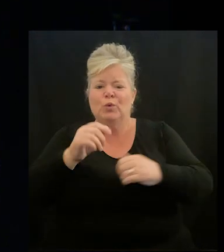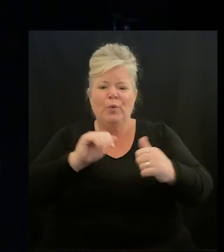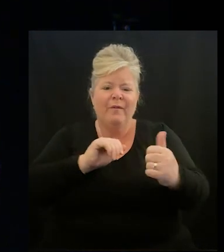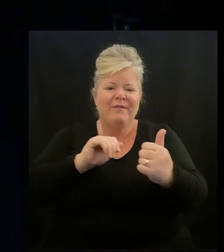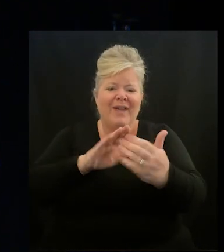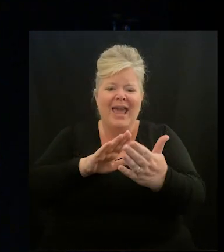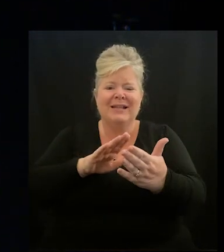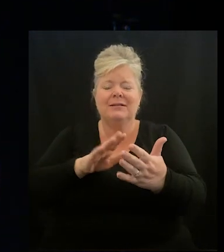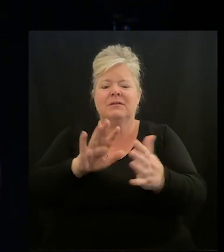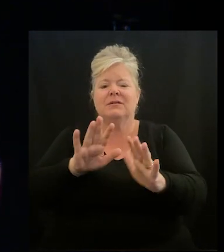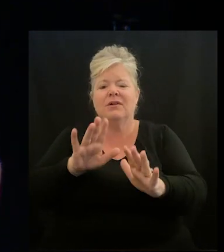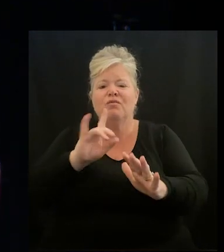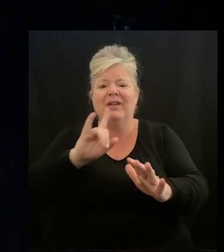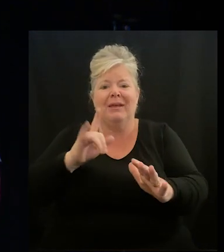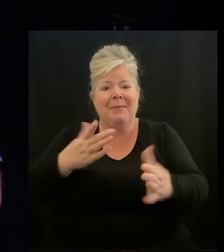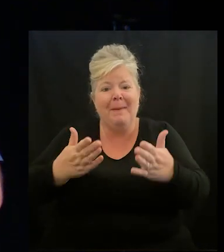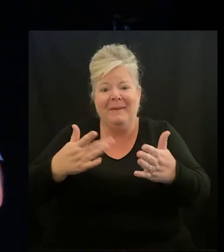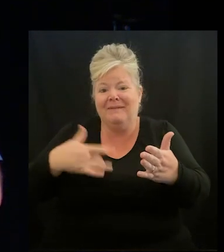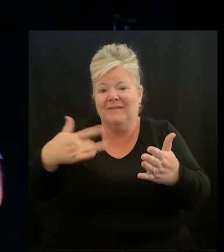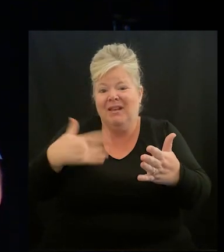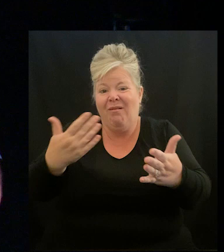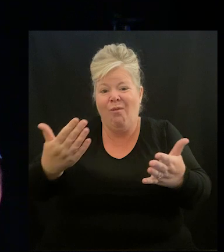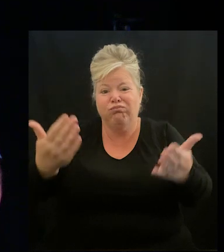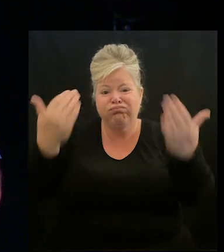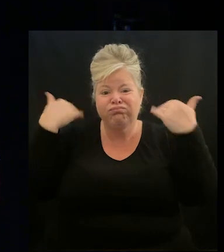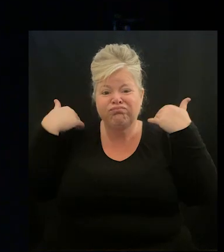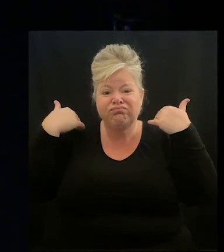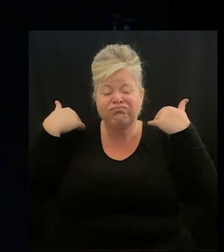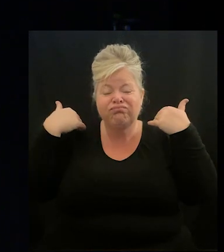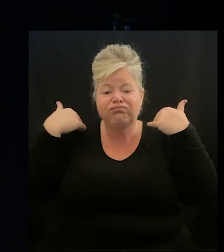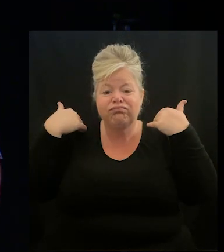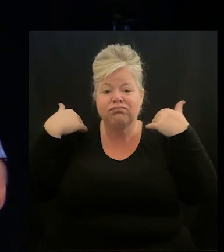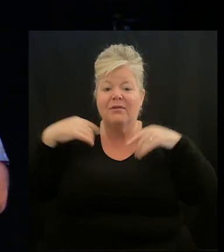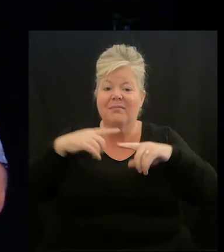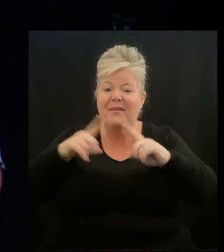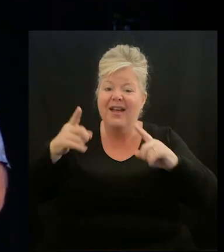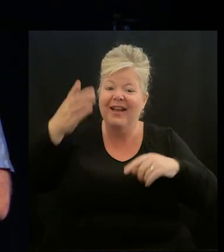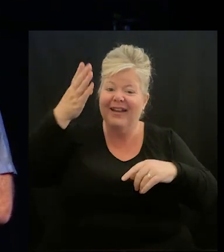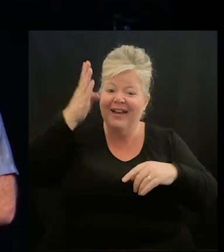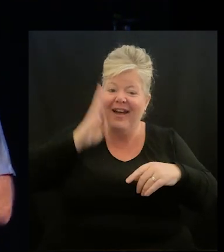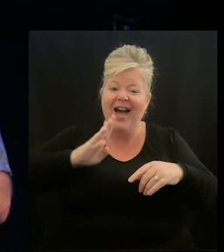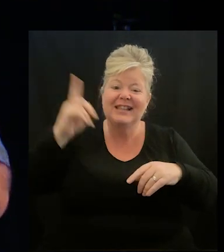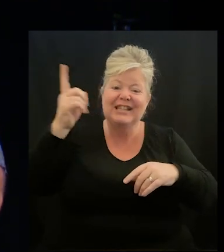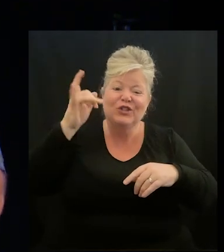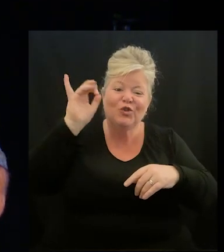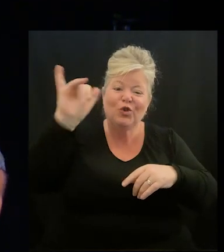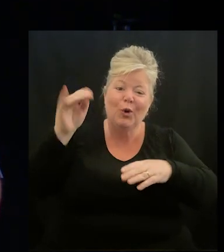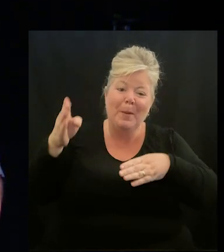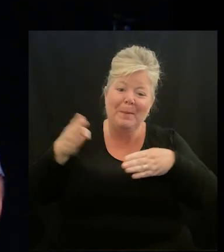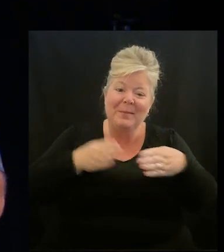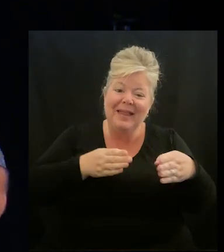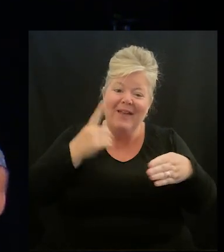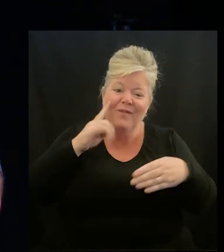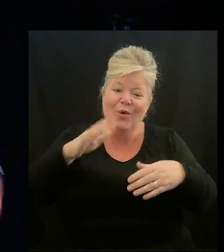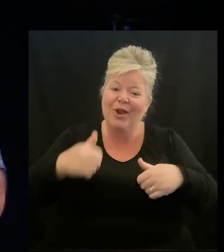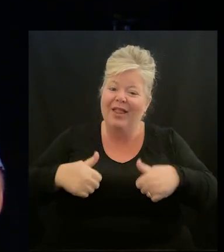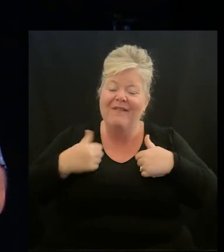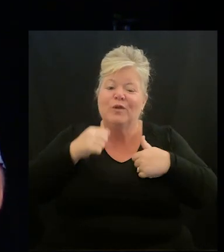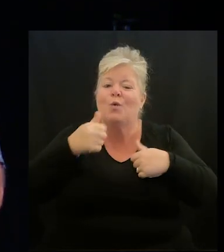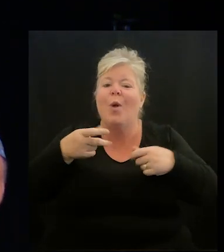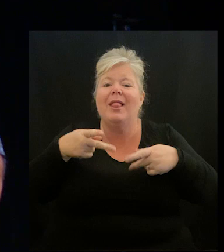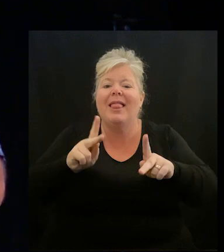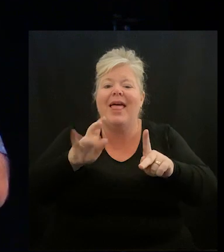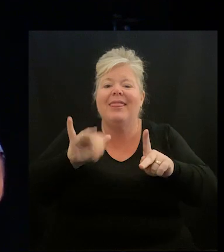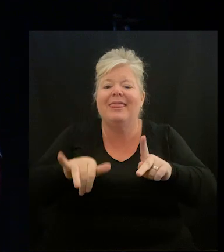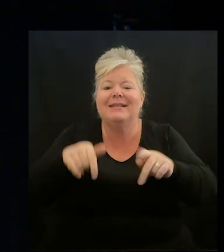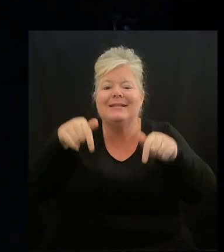seem completely overwhelming, but in light of God's eternal purpose for your life, don't let the